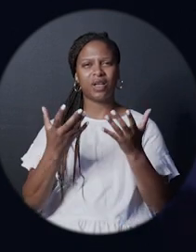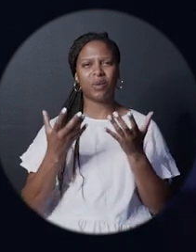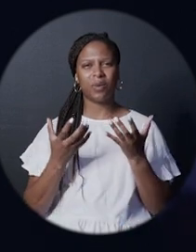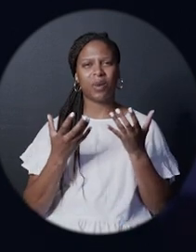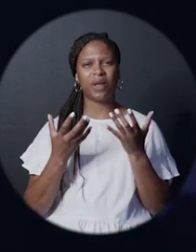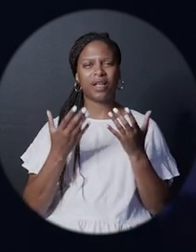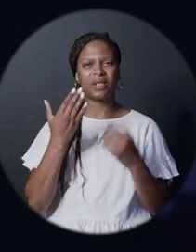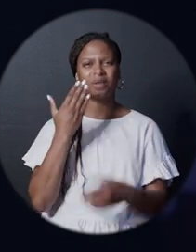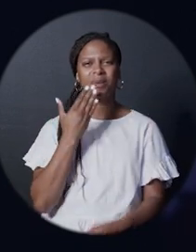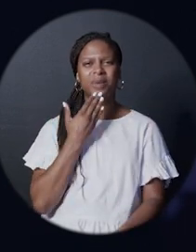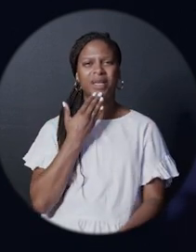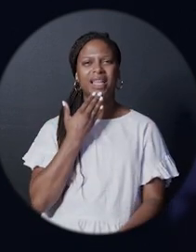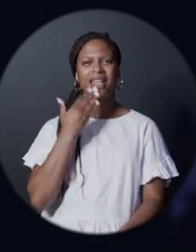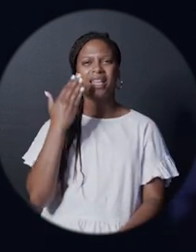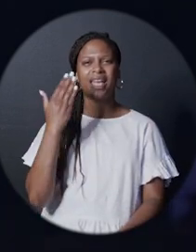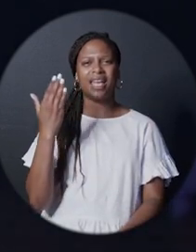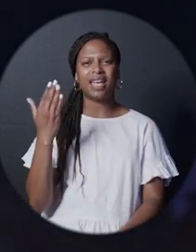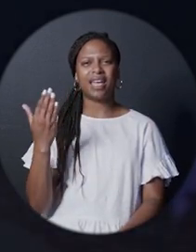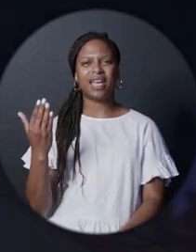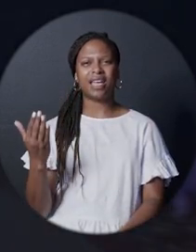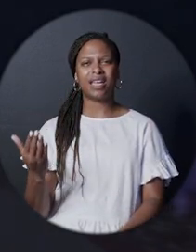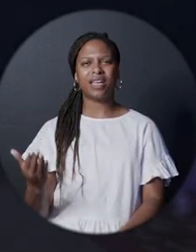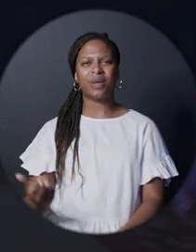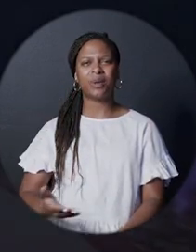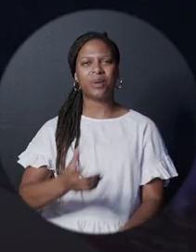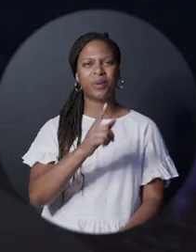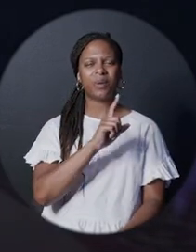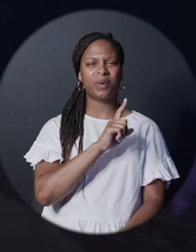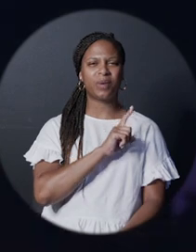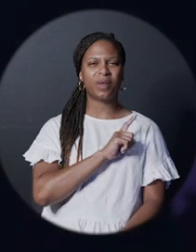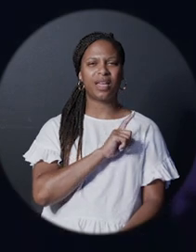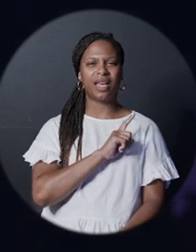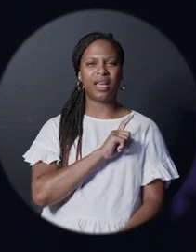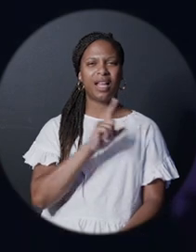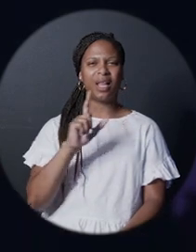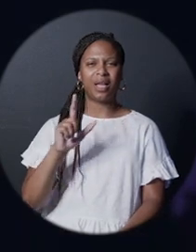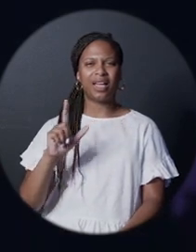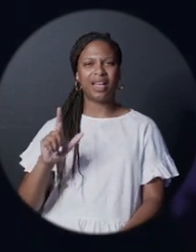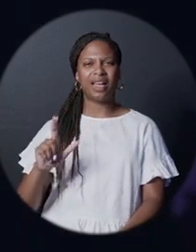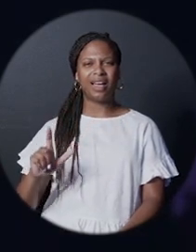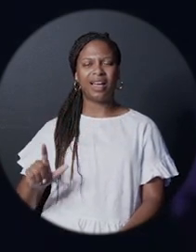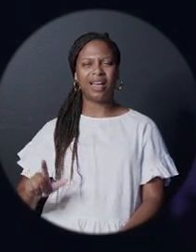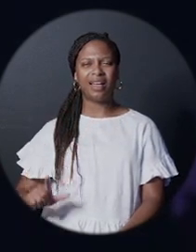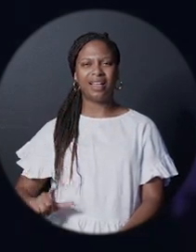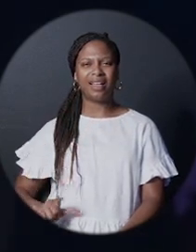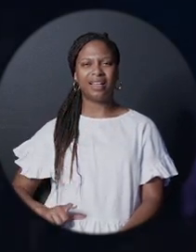good. Yeah, yeah. I just want to thank we gotta go, but